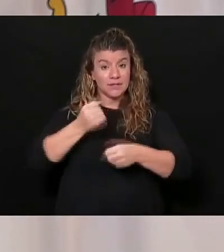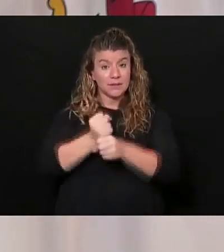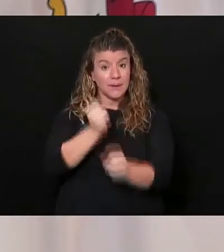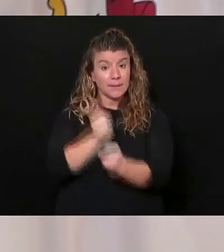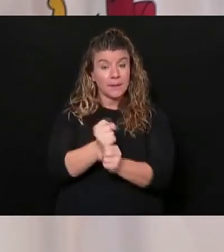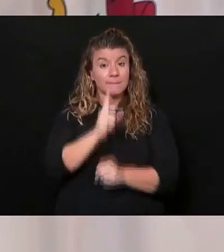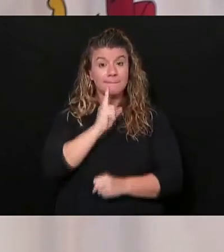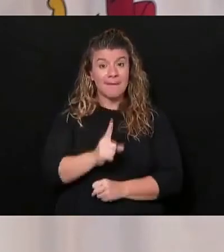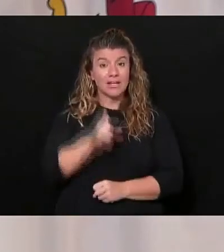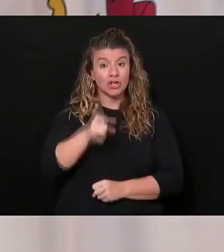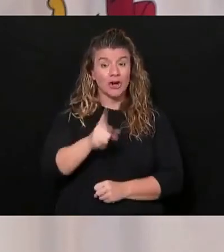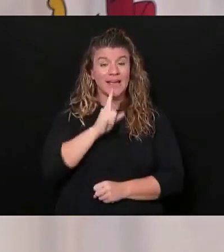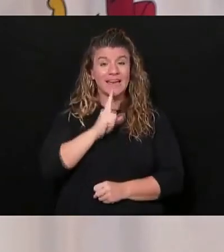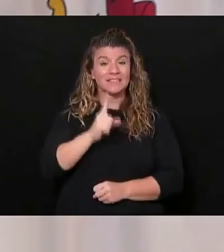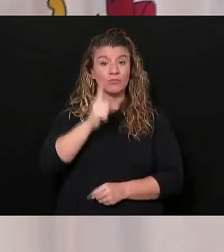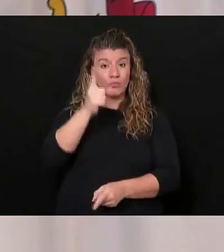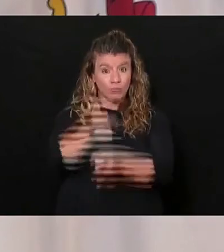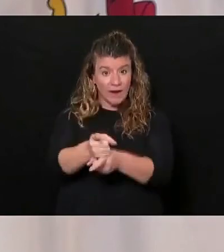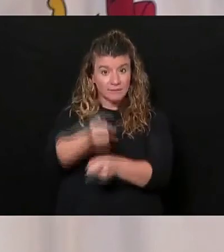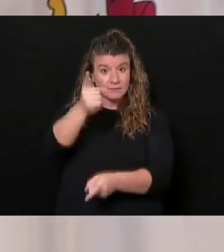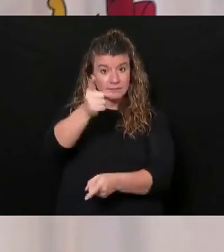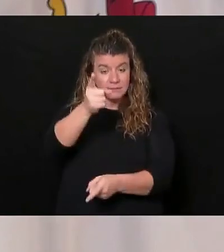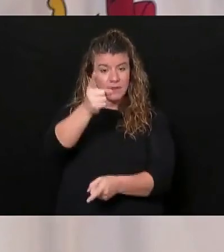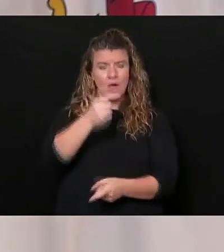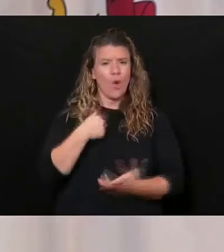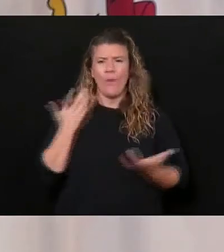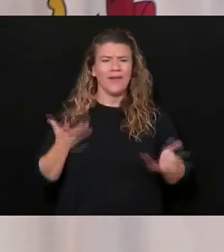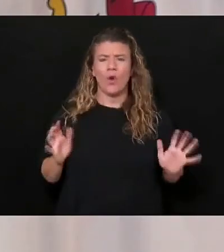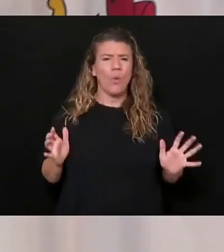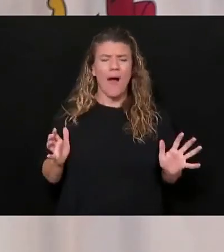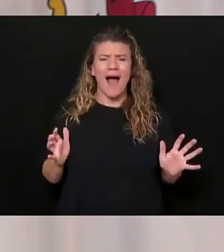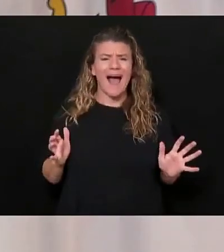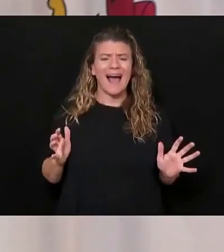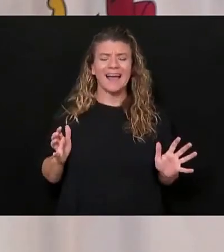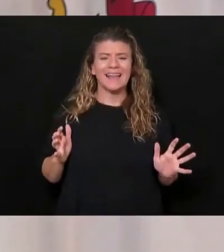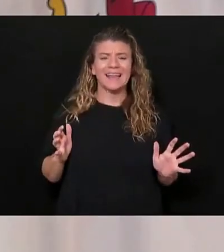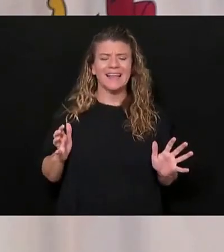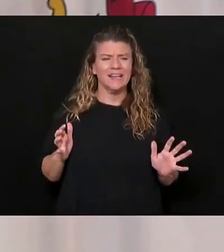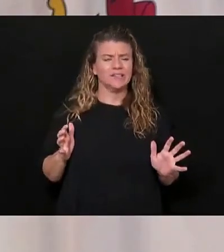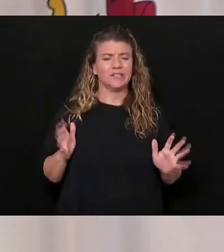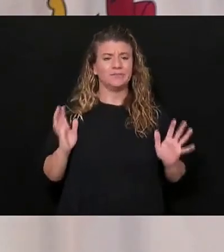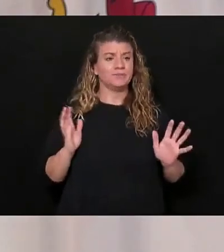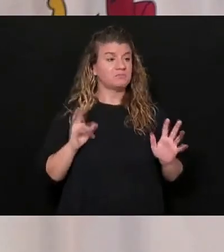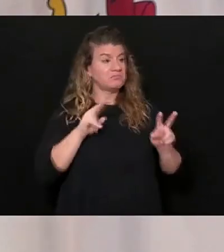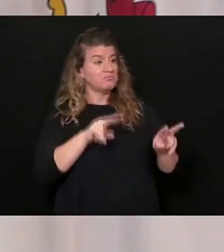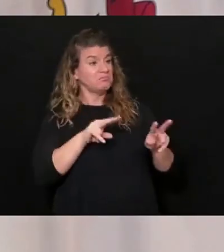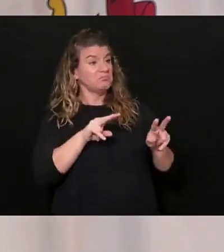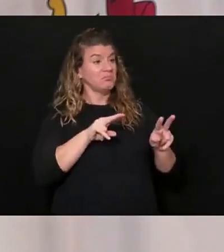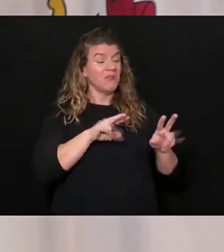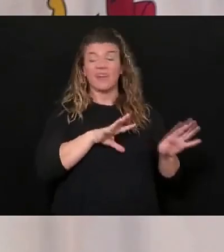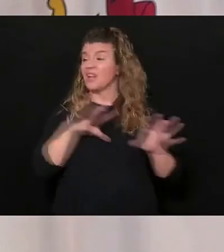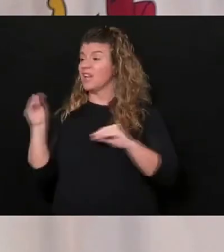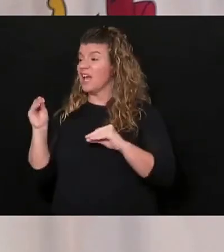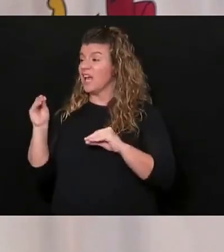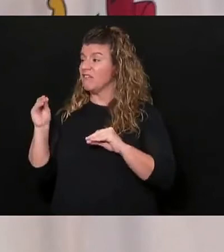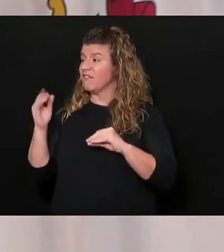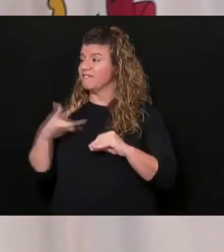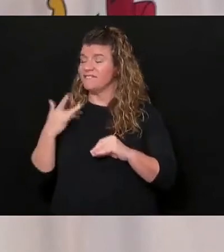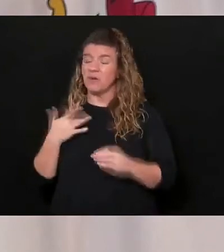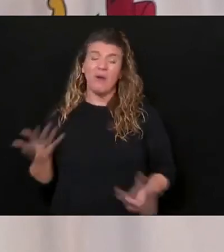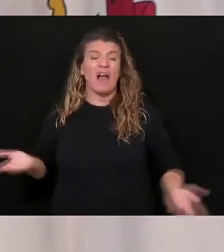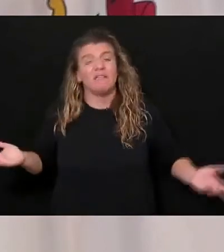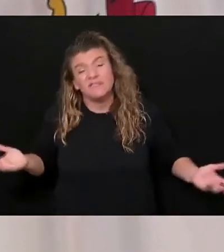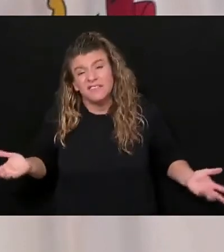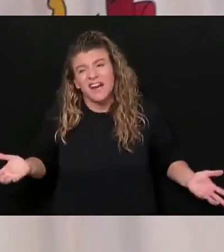absolutely sound. We do not want to walk away and say, well,